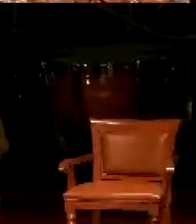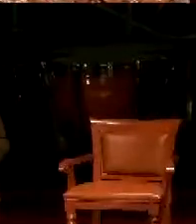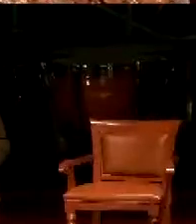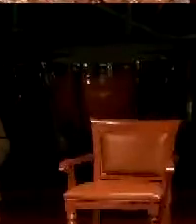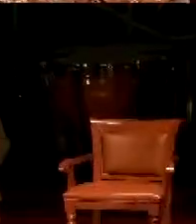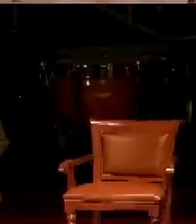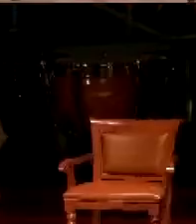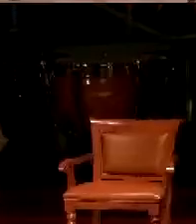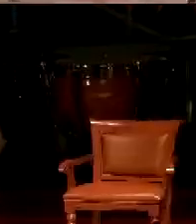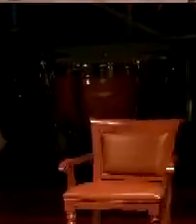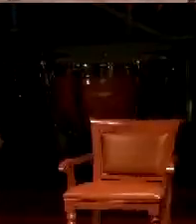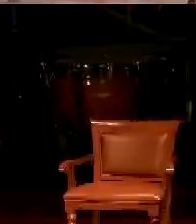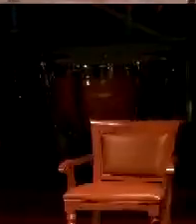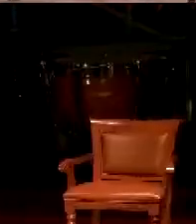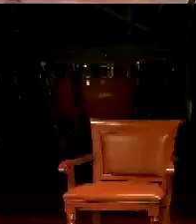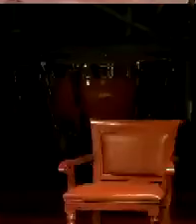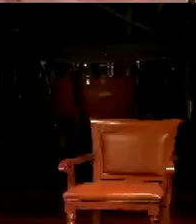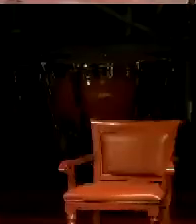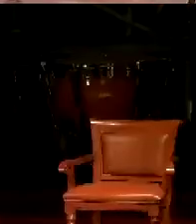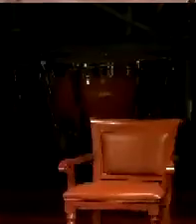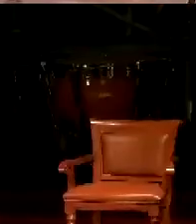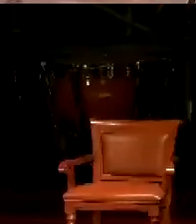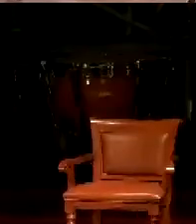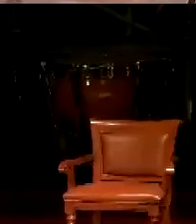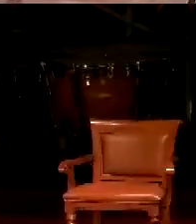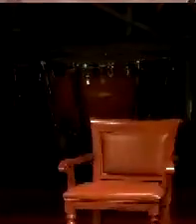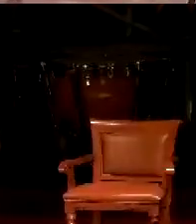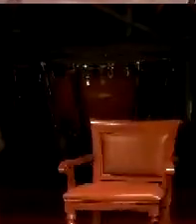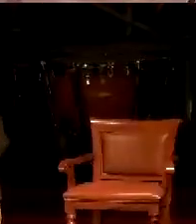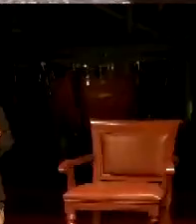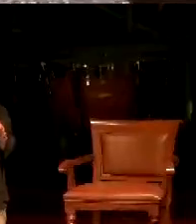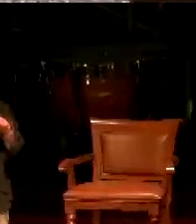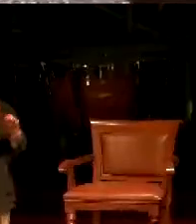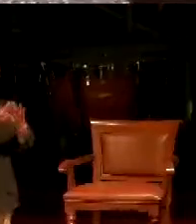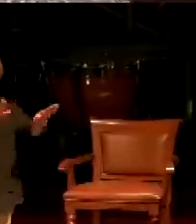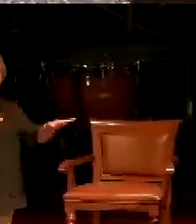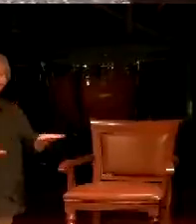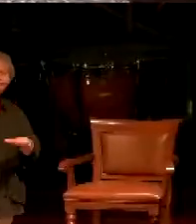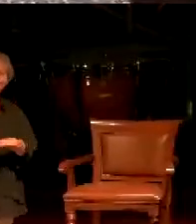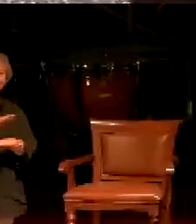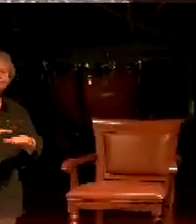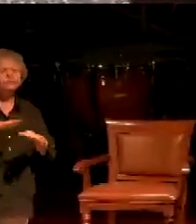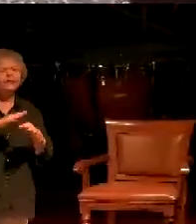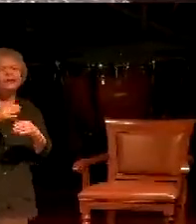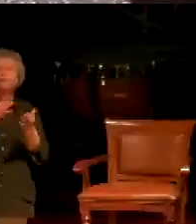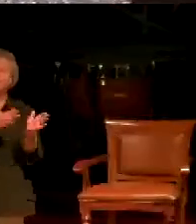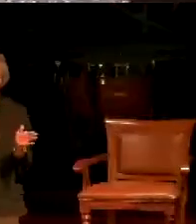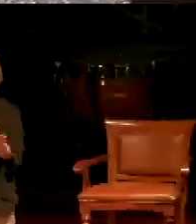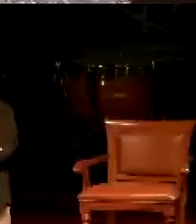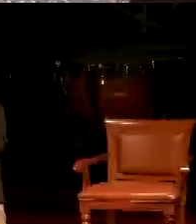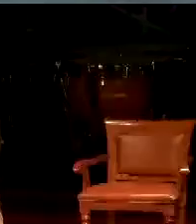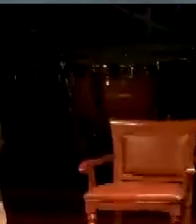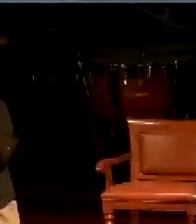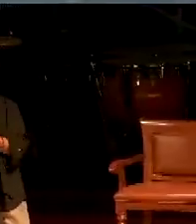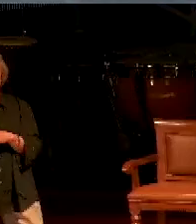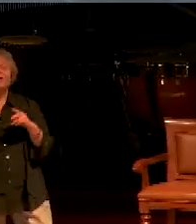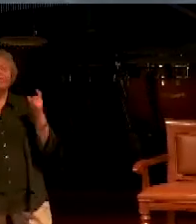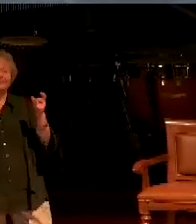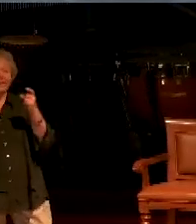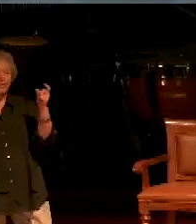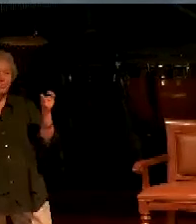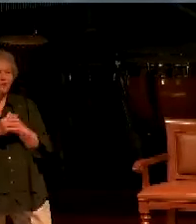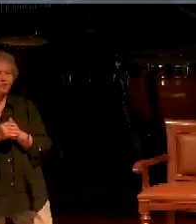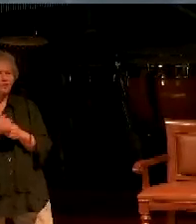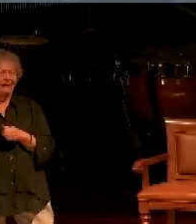day, we're going to do some landscaping and other projects as they prepare for a neighborhood festival. Even if you can only work an